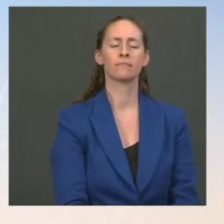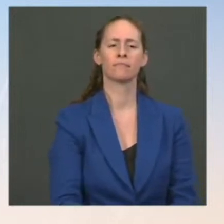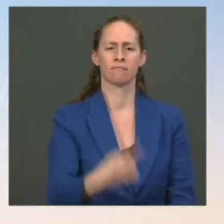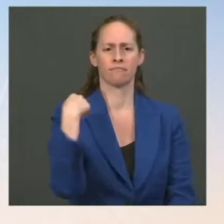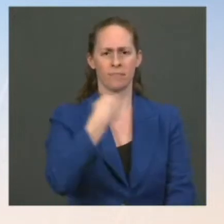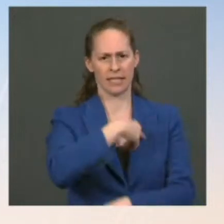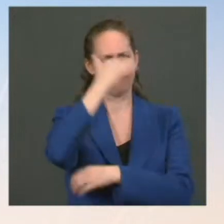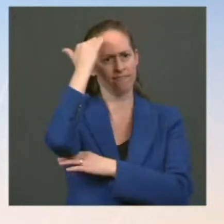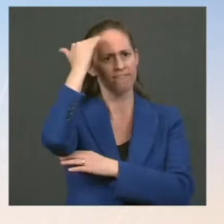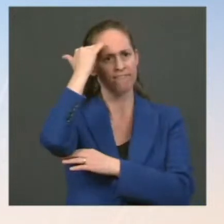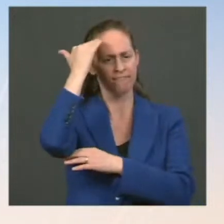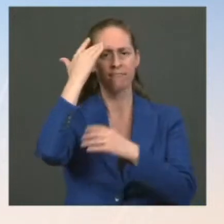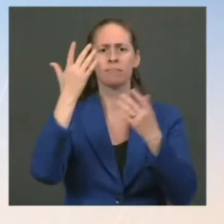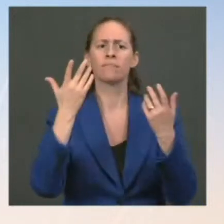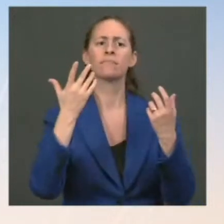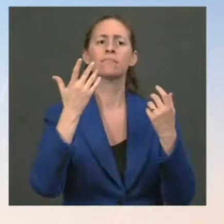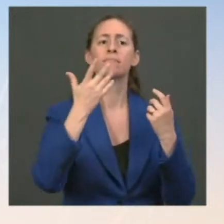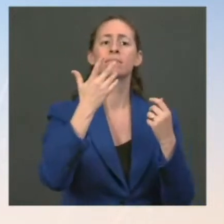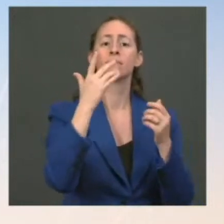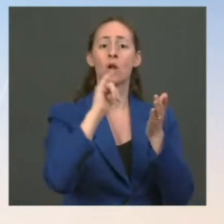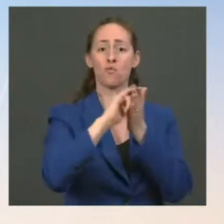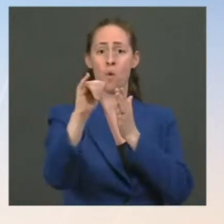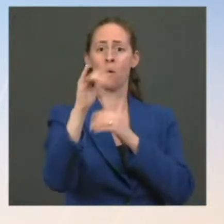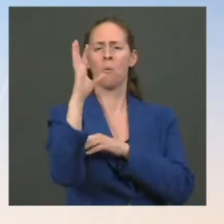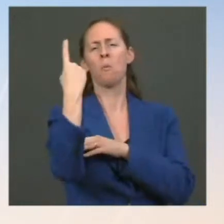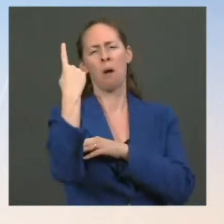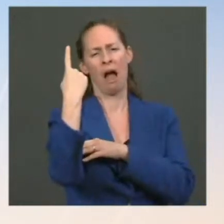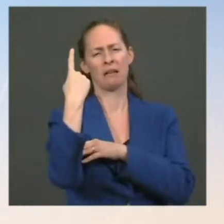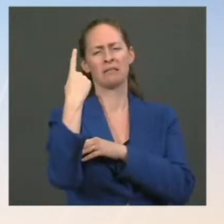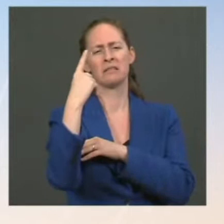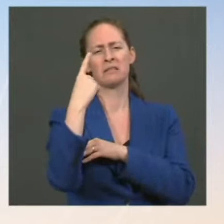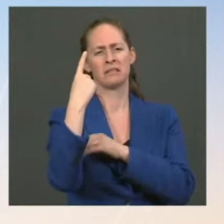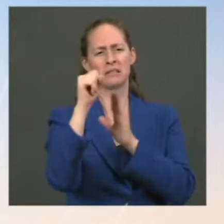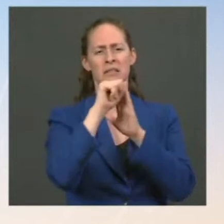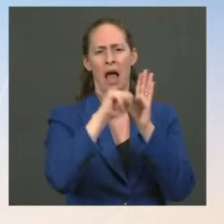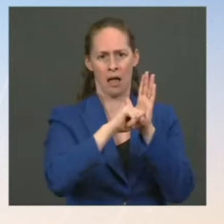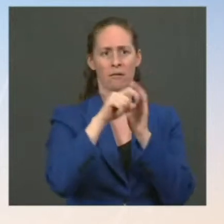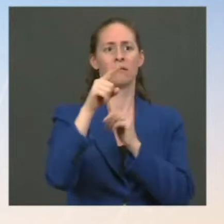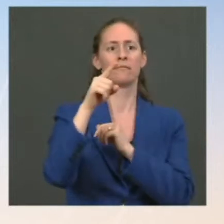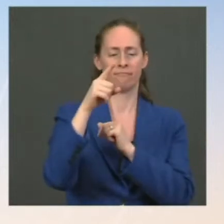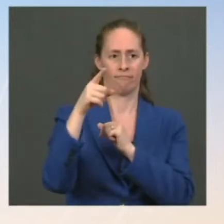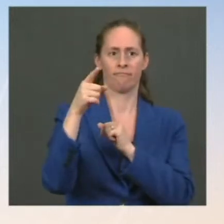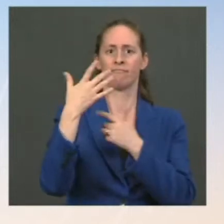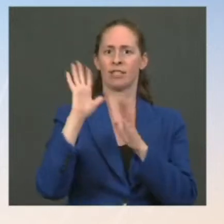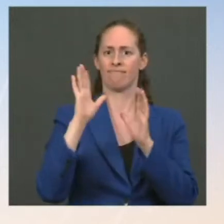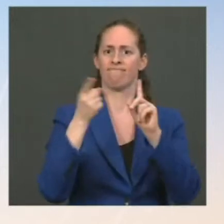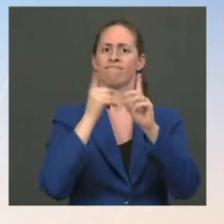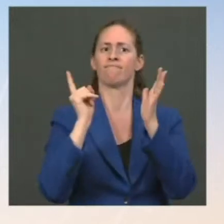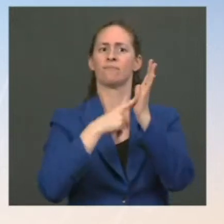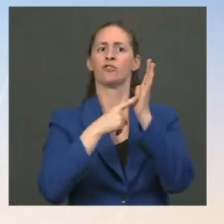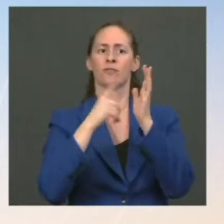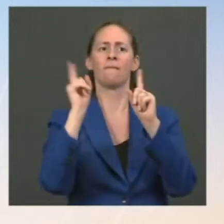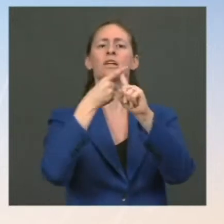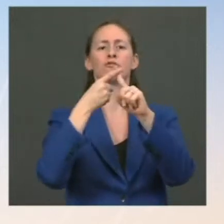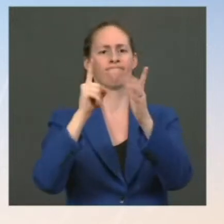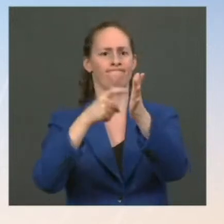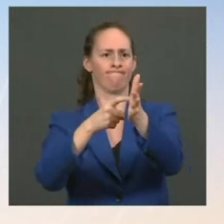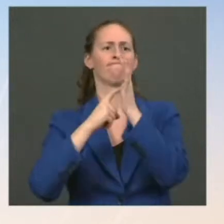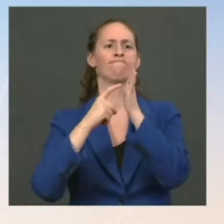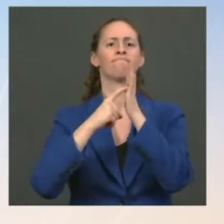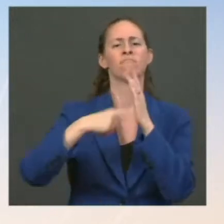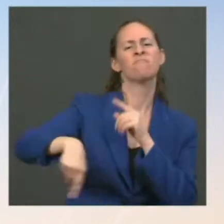of states, New York is one of them, are beginning to implement, as they're beginning to implement requirements, they're taking steps to work with healthcare systems to